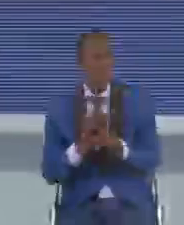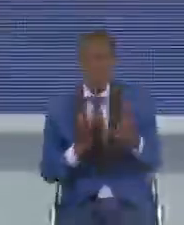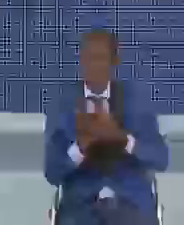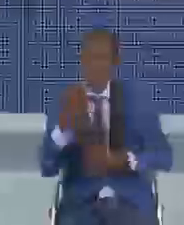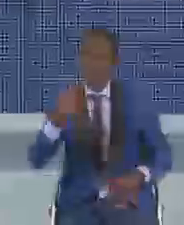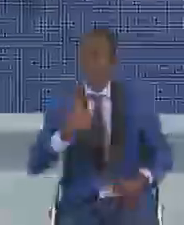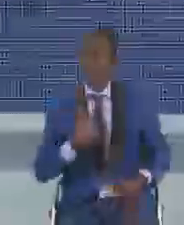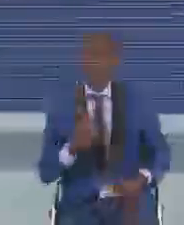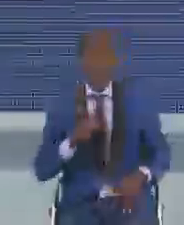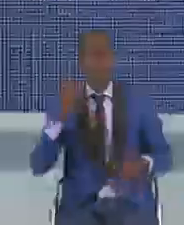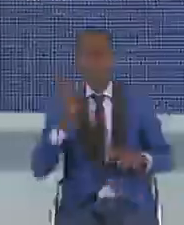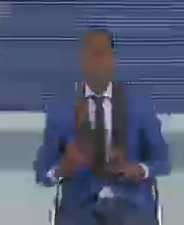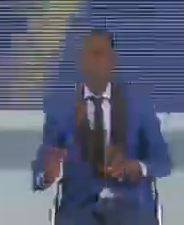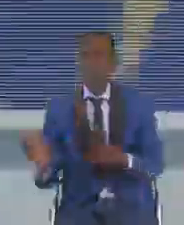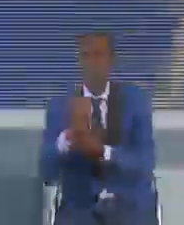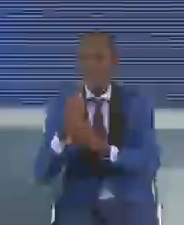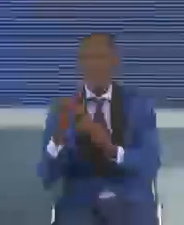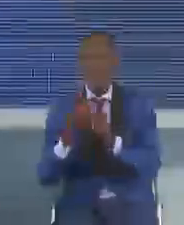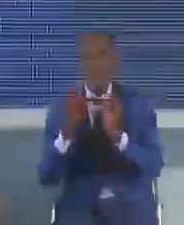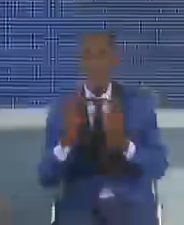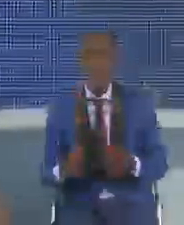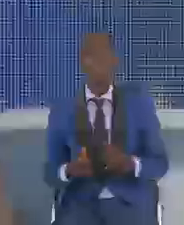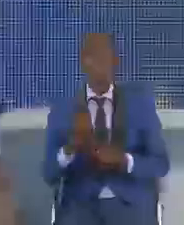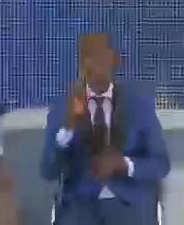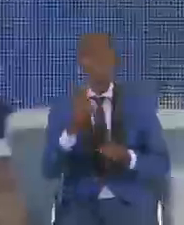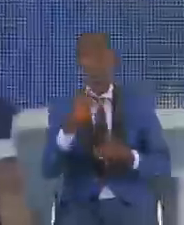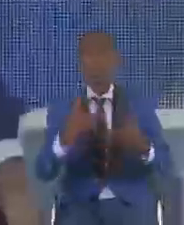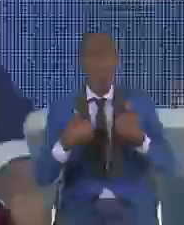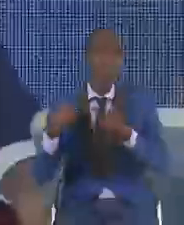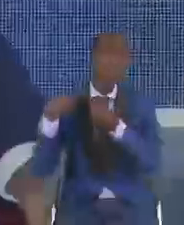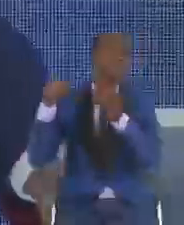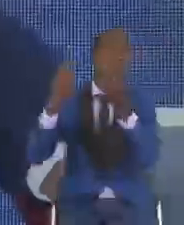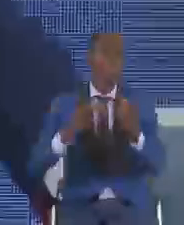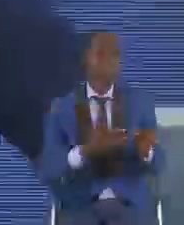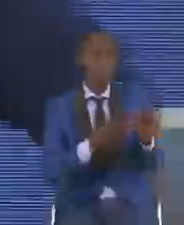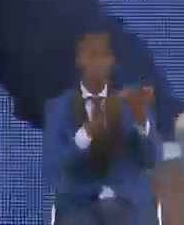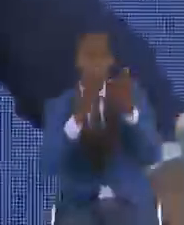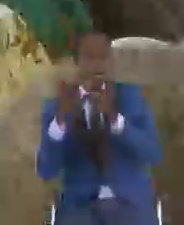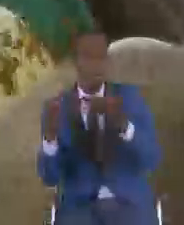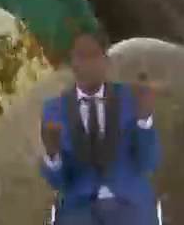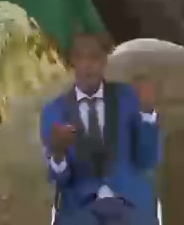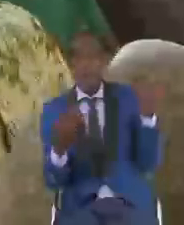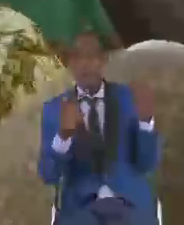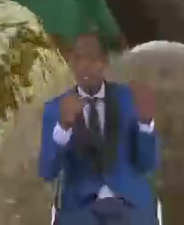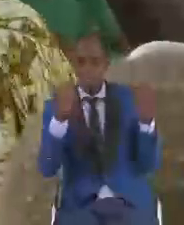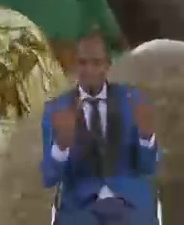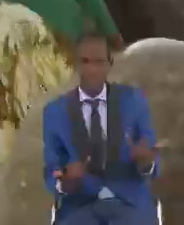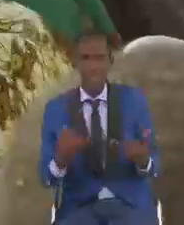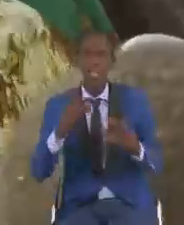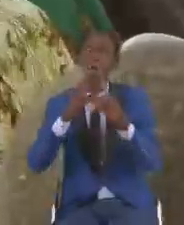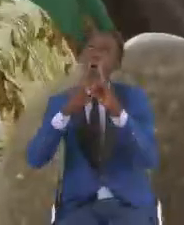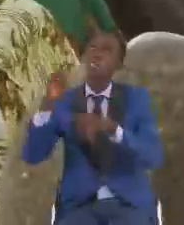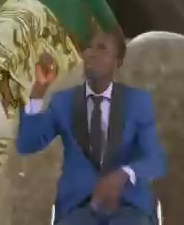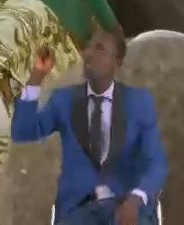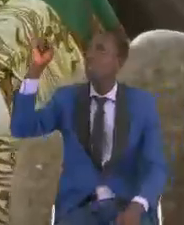it immediately. If you have been delayed today, you'll say yes to God. Yes